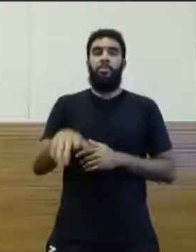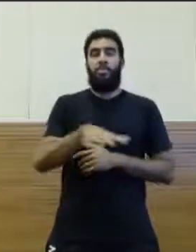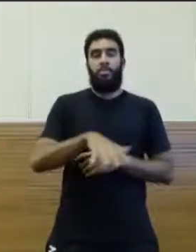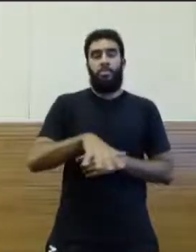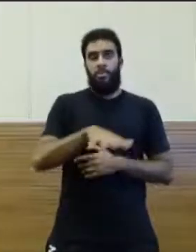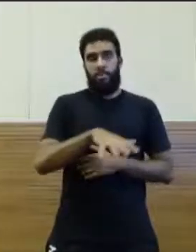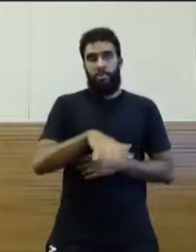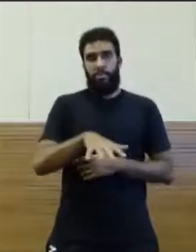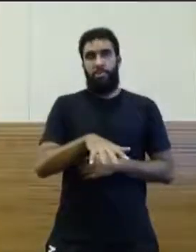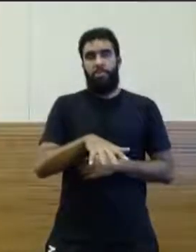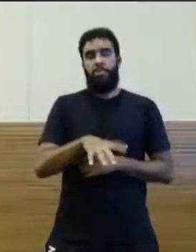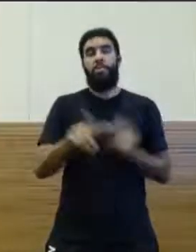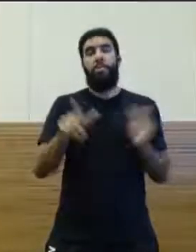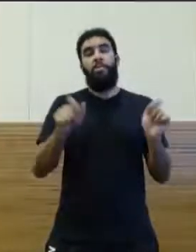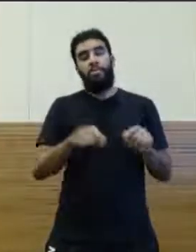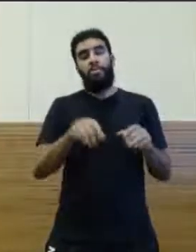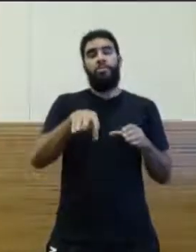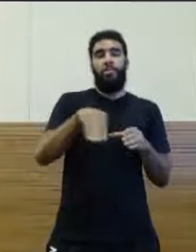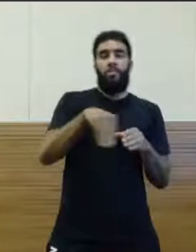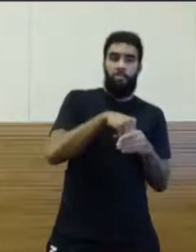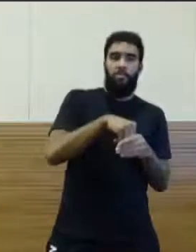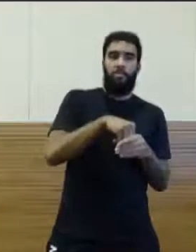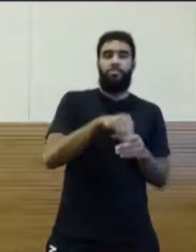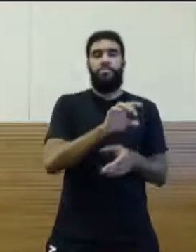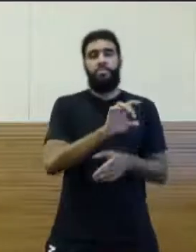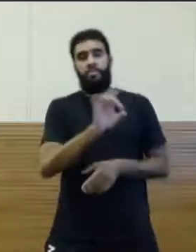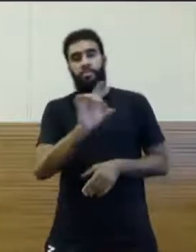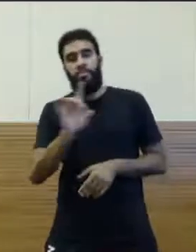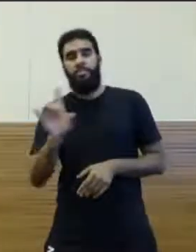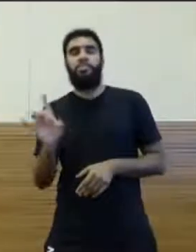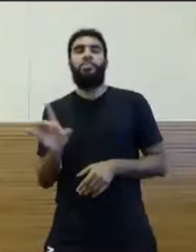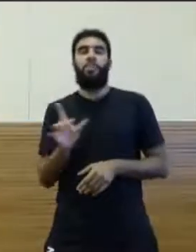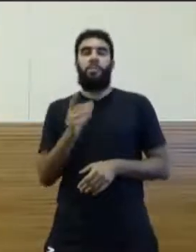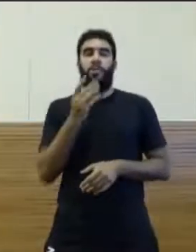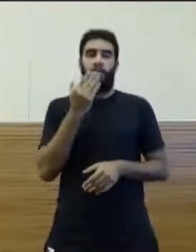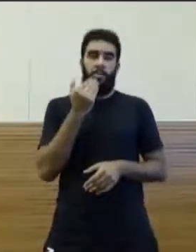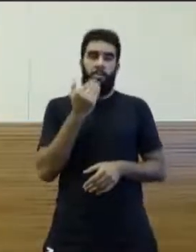and that is proper from the territory,